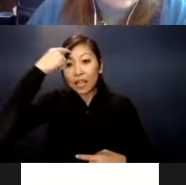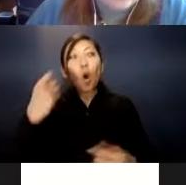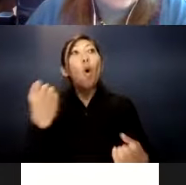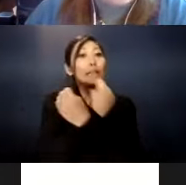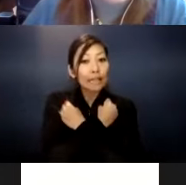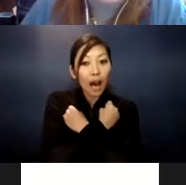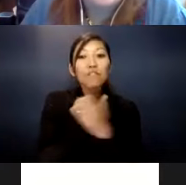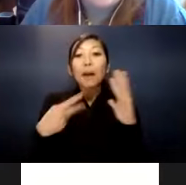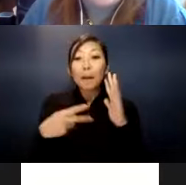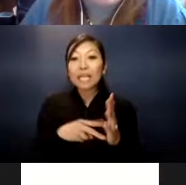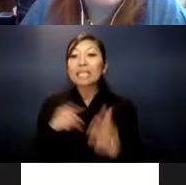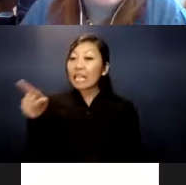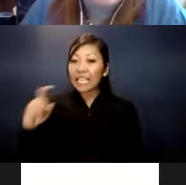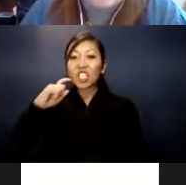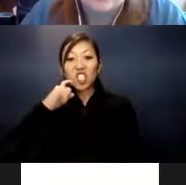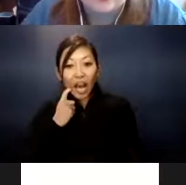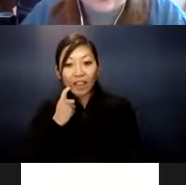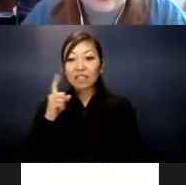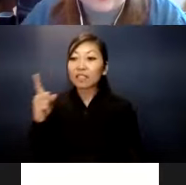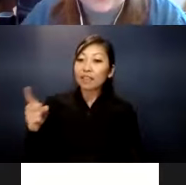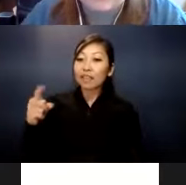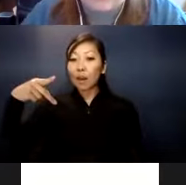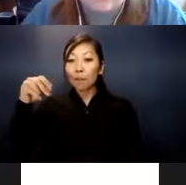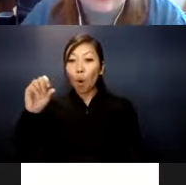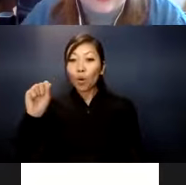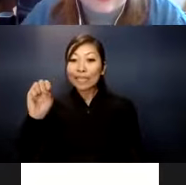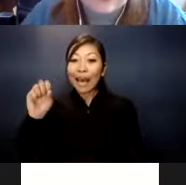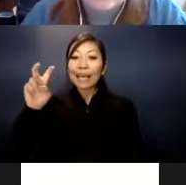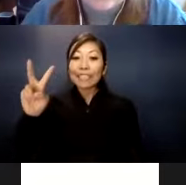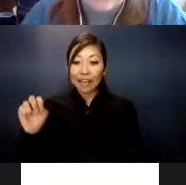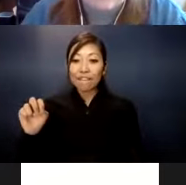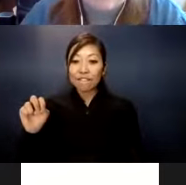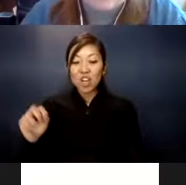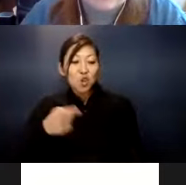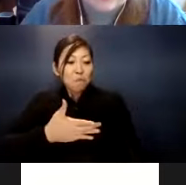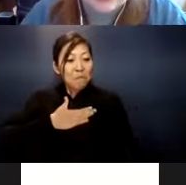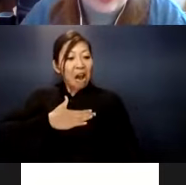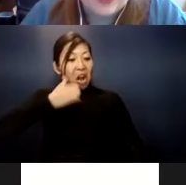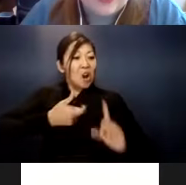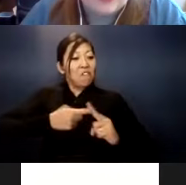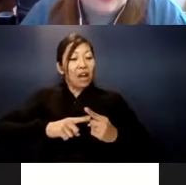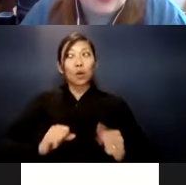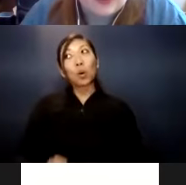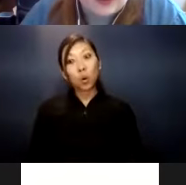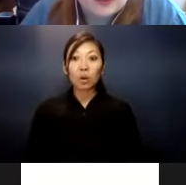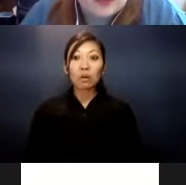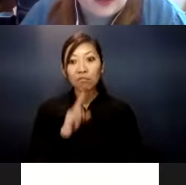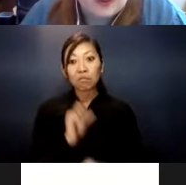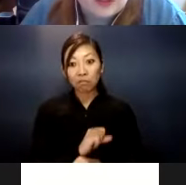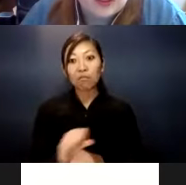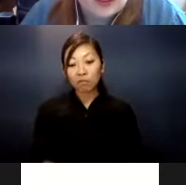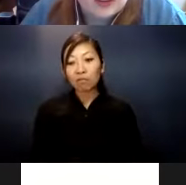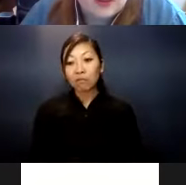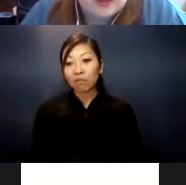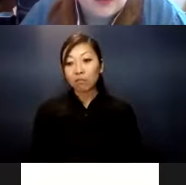and jealousy? Um, that's so real. I know you mentioned Twilight in particular in